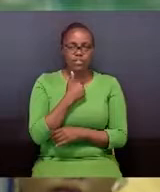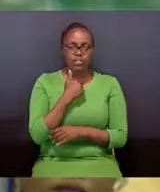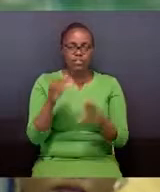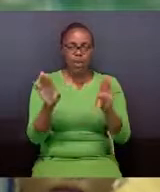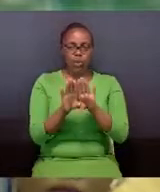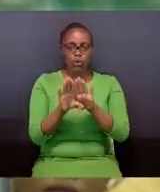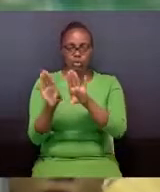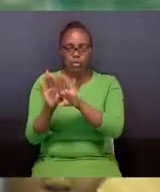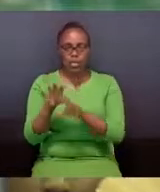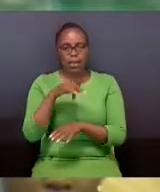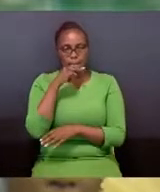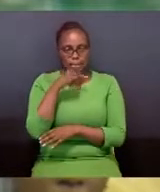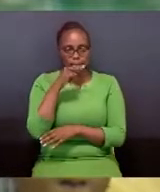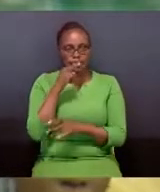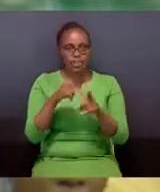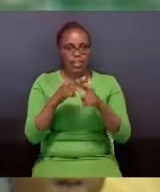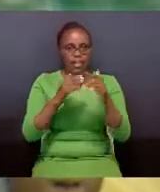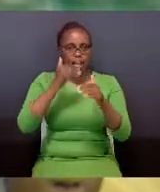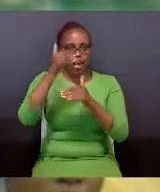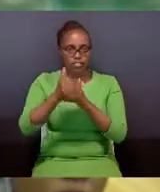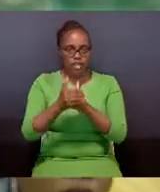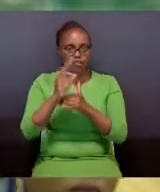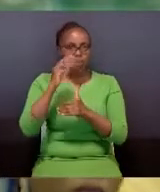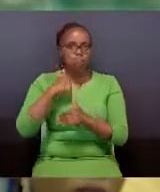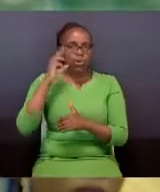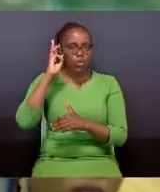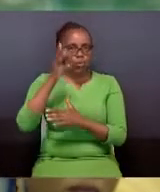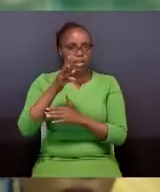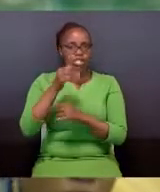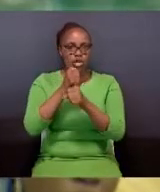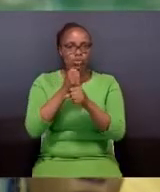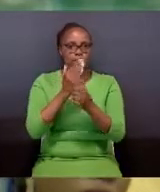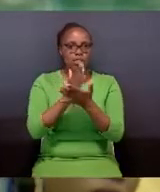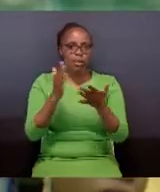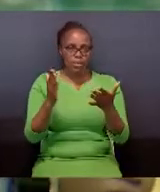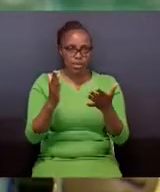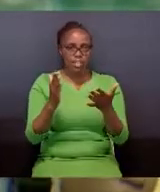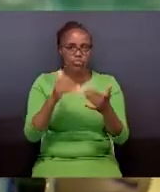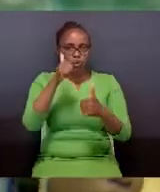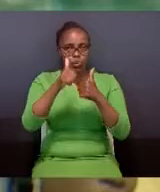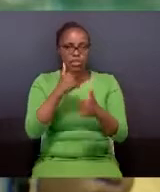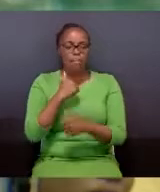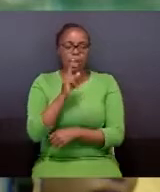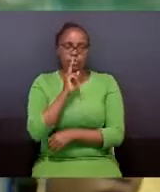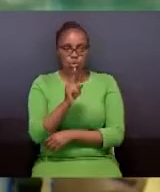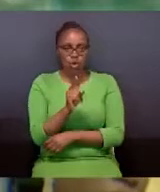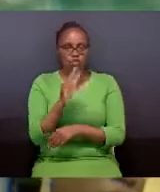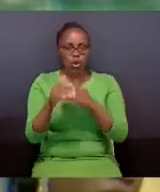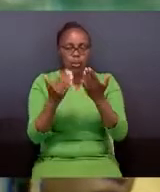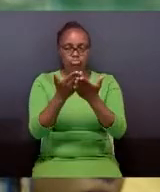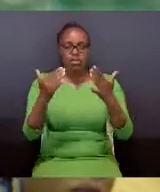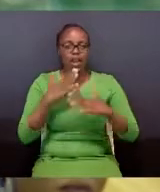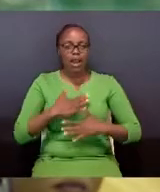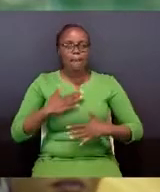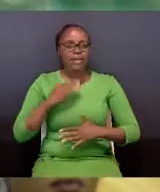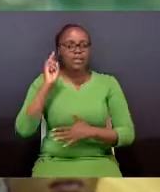closing remarks, and then after that, I'm going to do something which I'm sure we will all